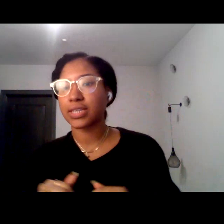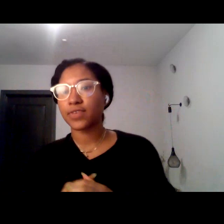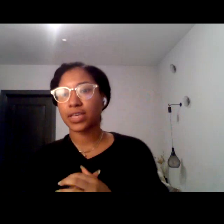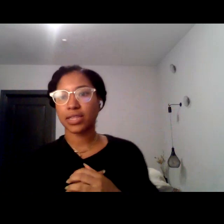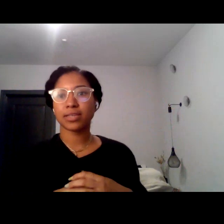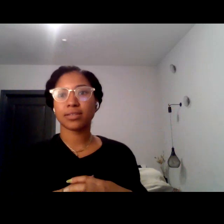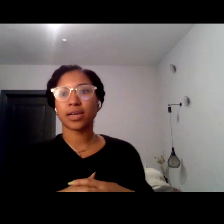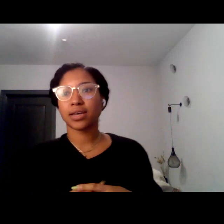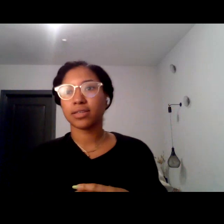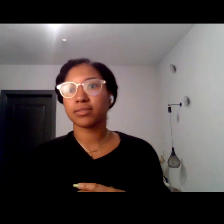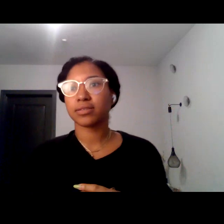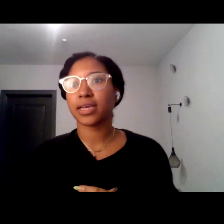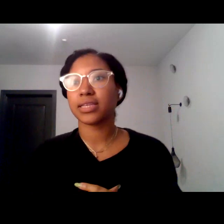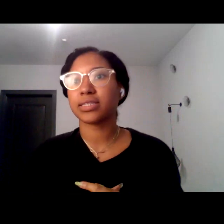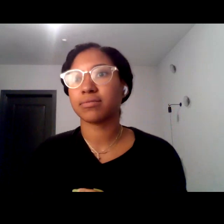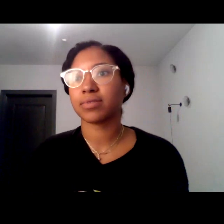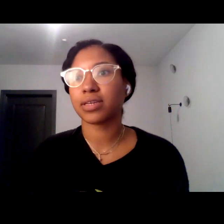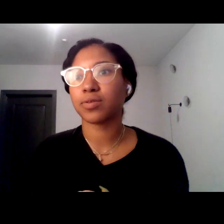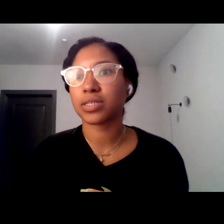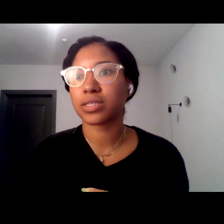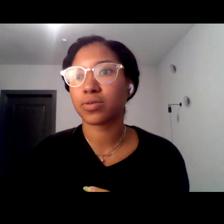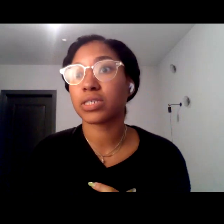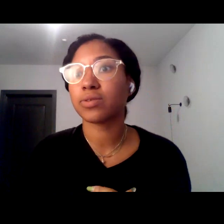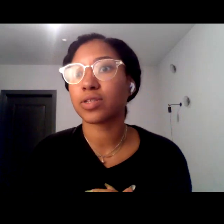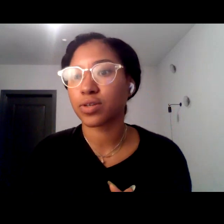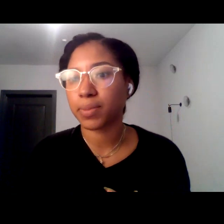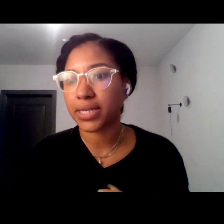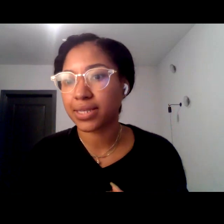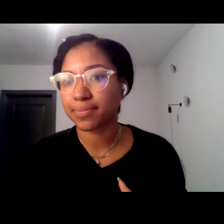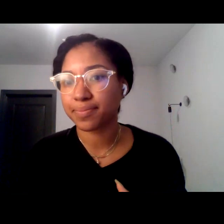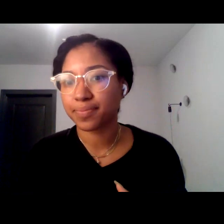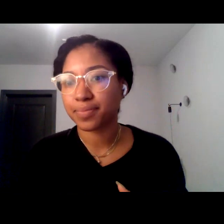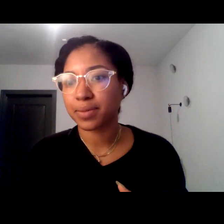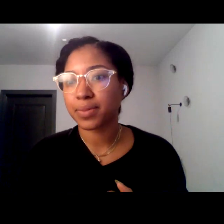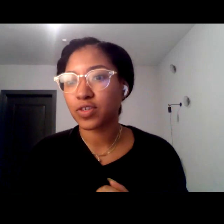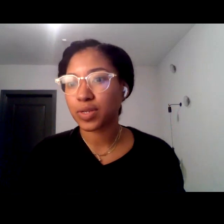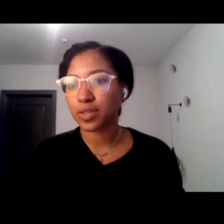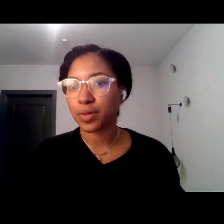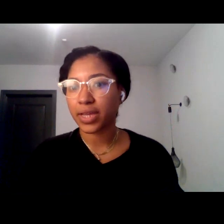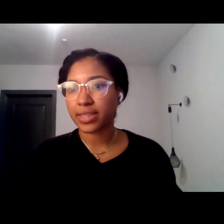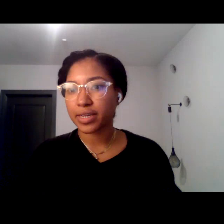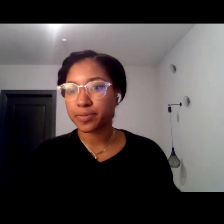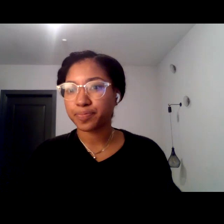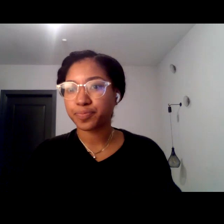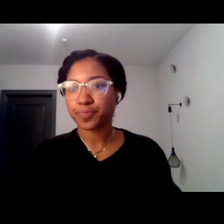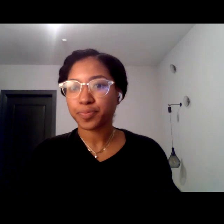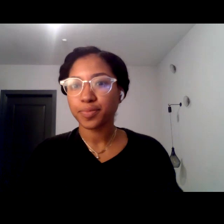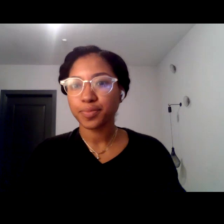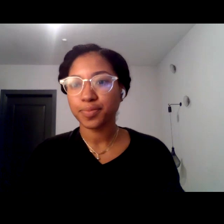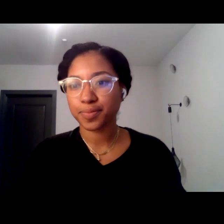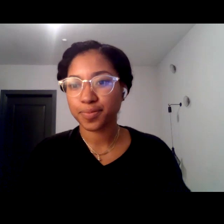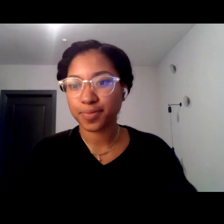change significantly. At least increase or decrease your capacity. I just want to throw that in there.